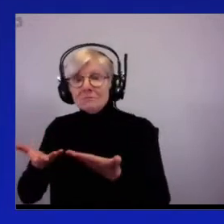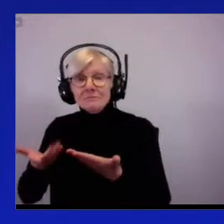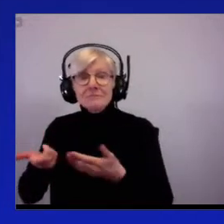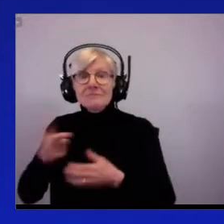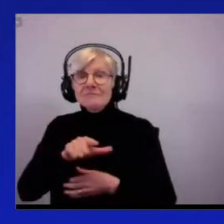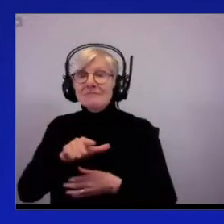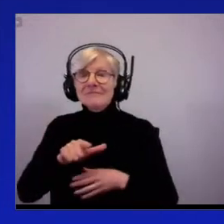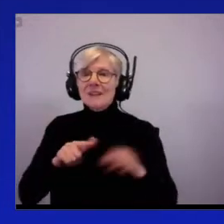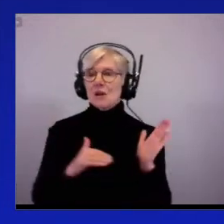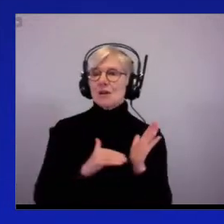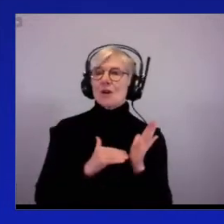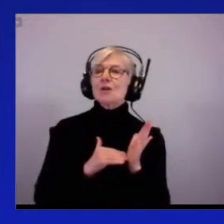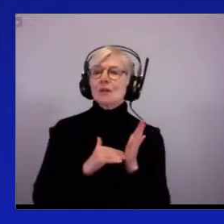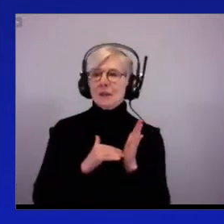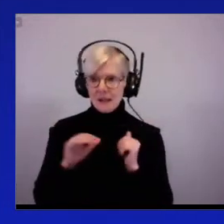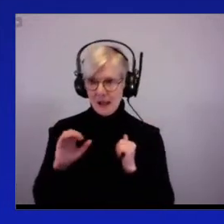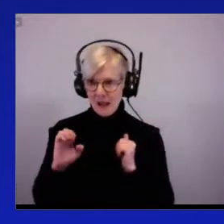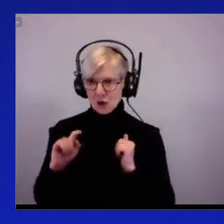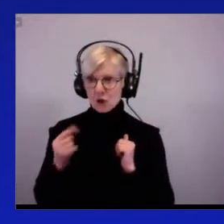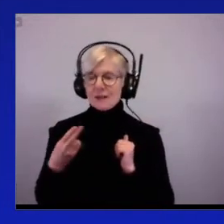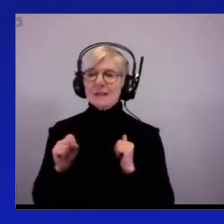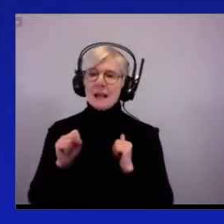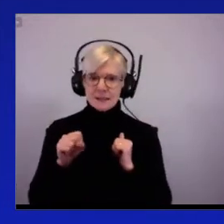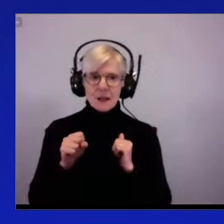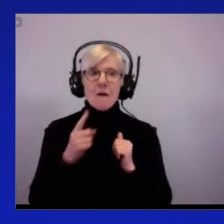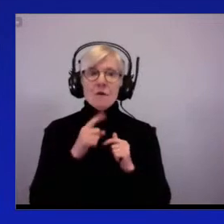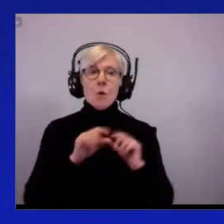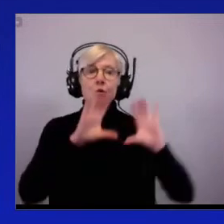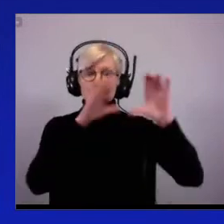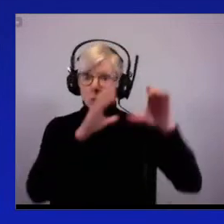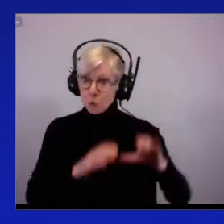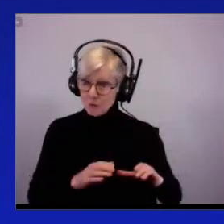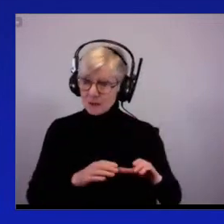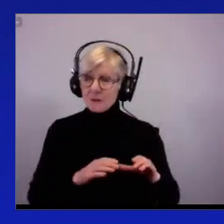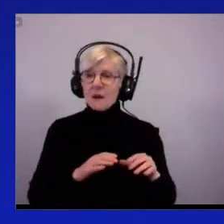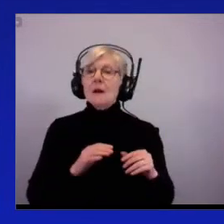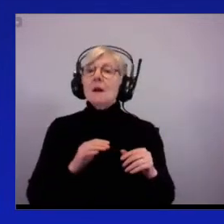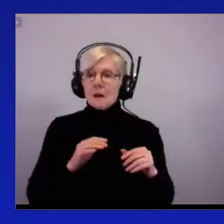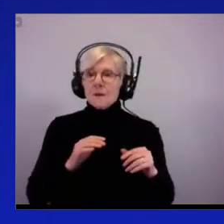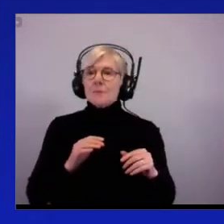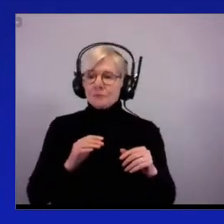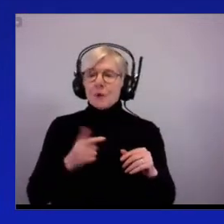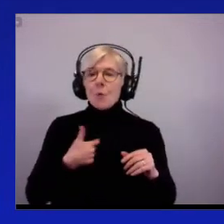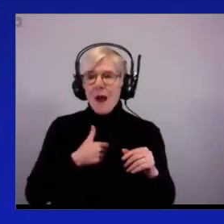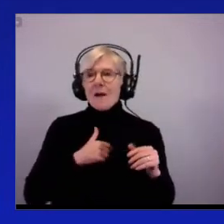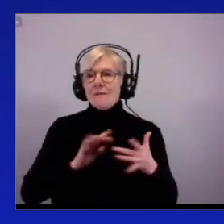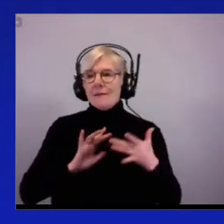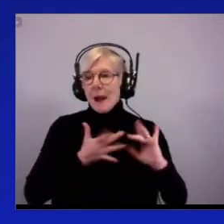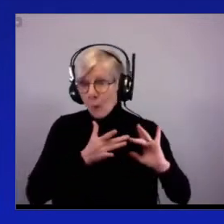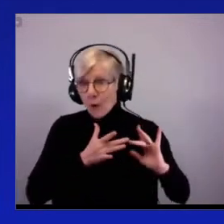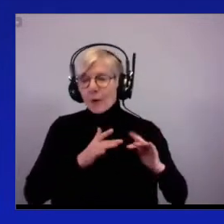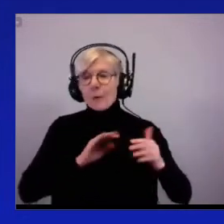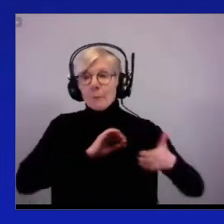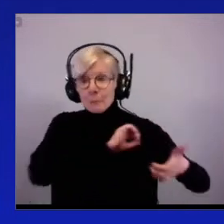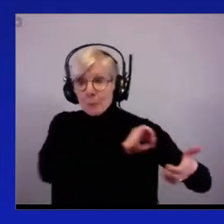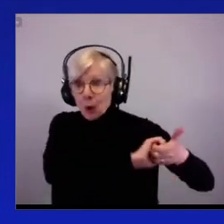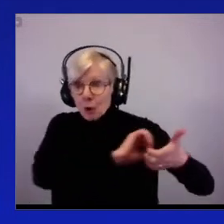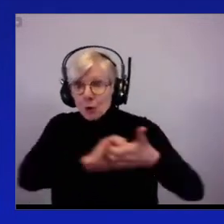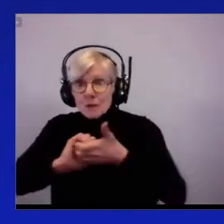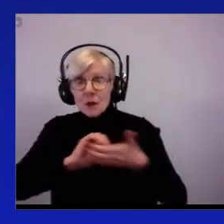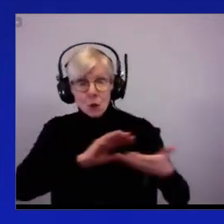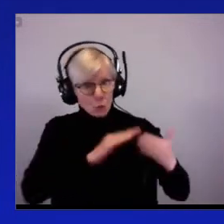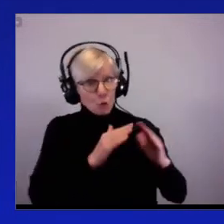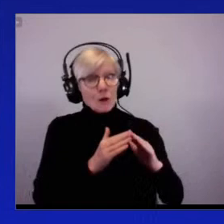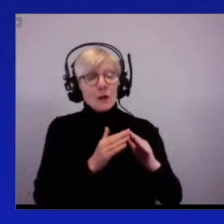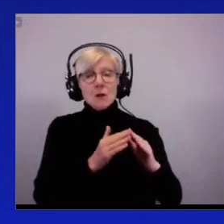Well, for each population mentioned on the slides, we have networks of partners who work directly with